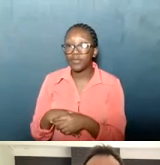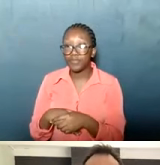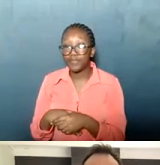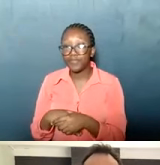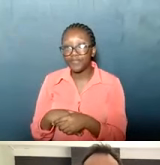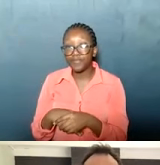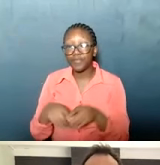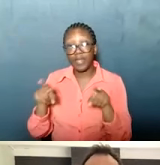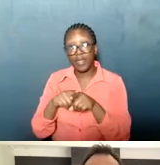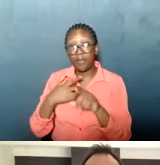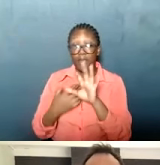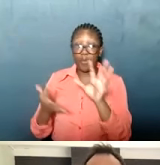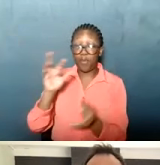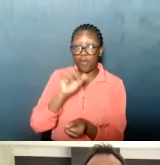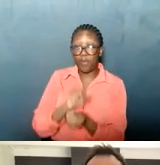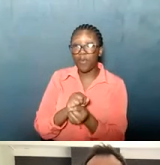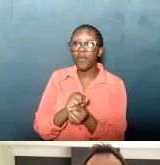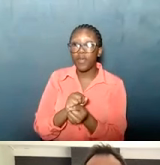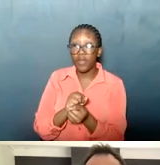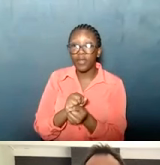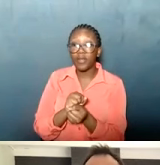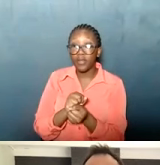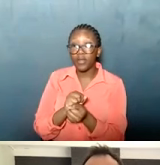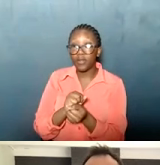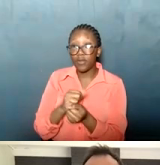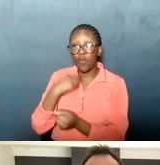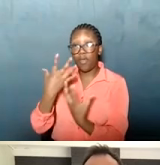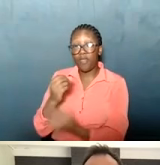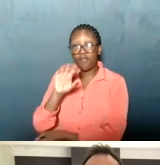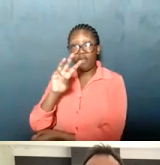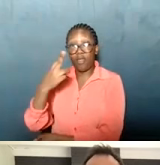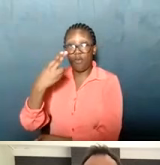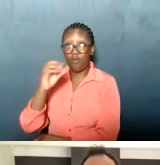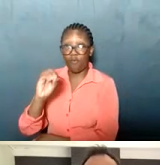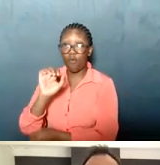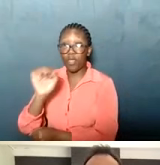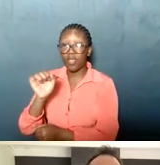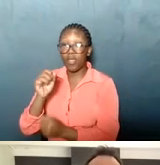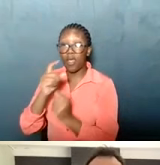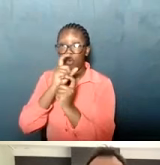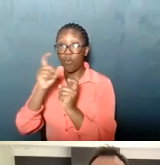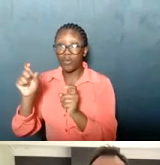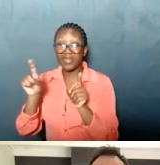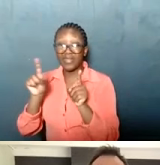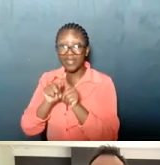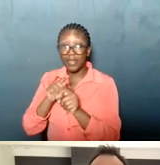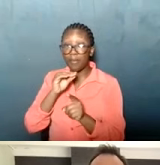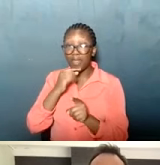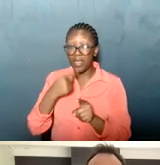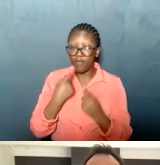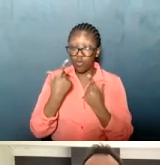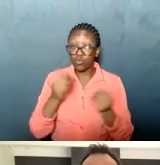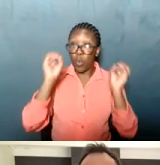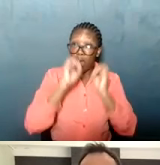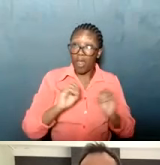off, in the words of the World Report on Hearing, the cost of doing nothing is one that